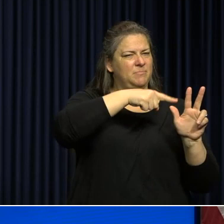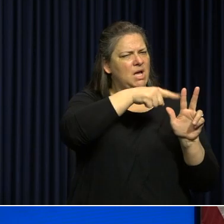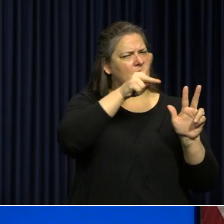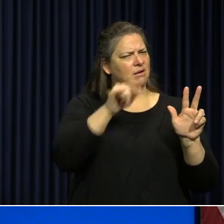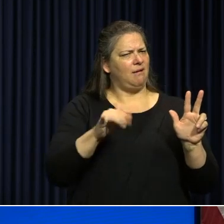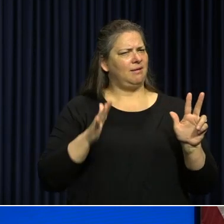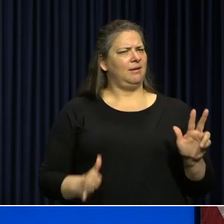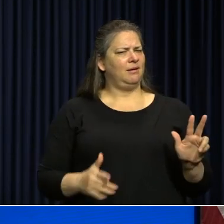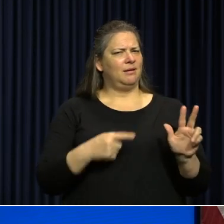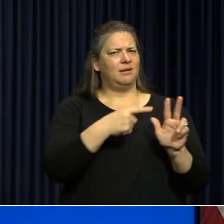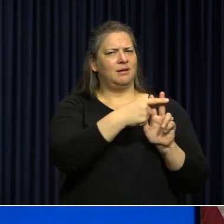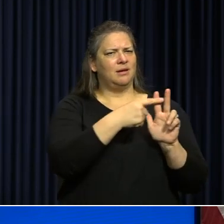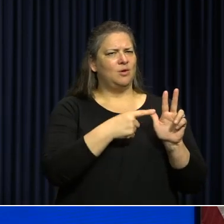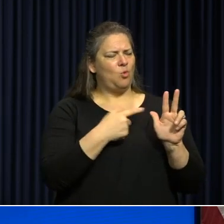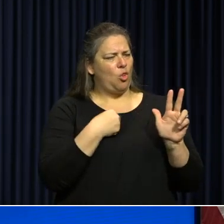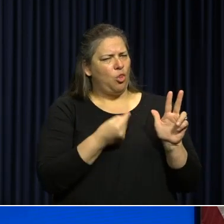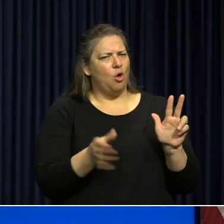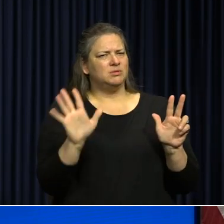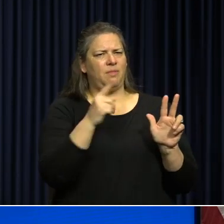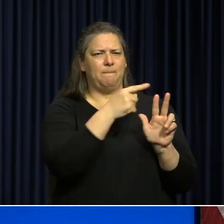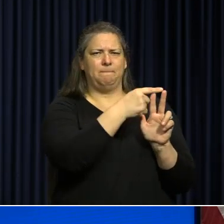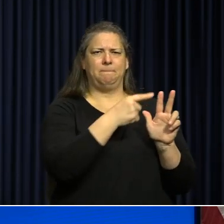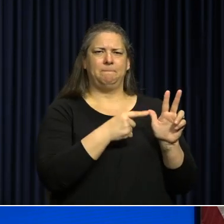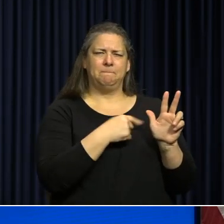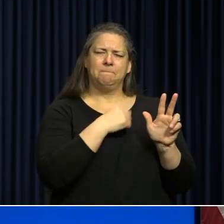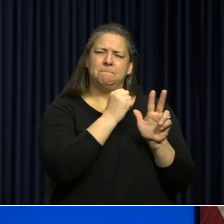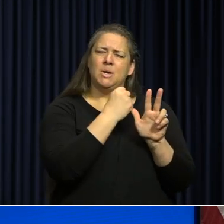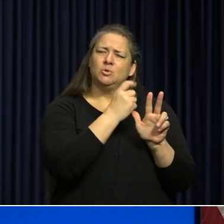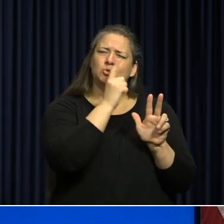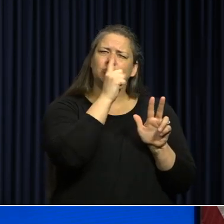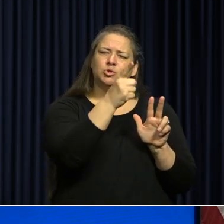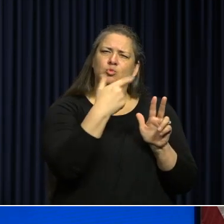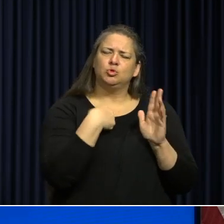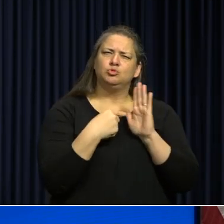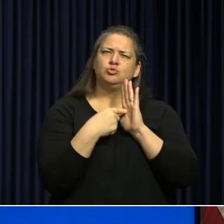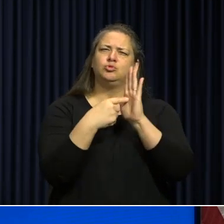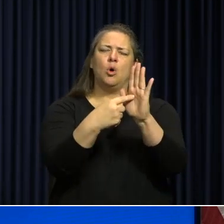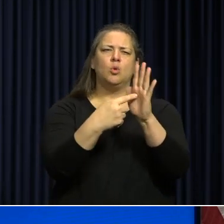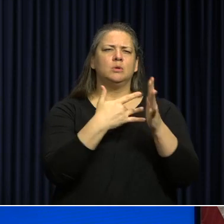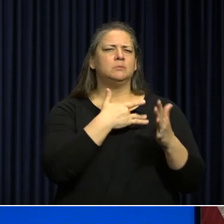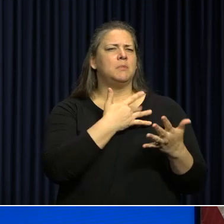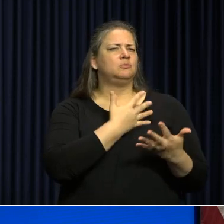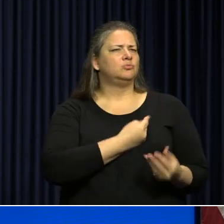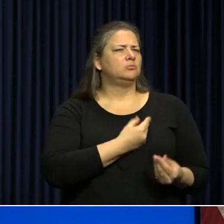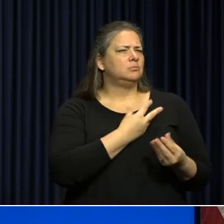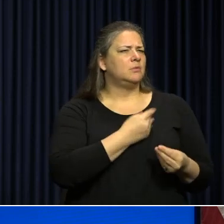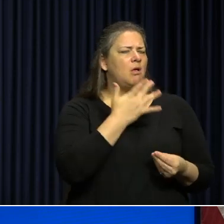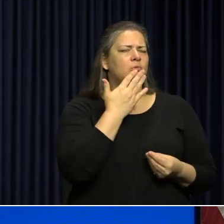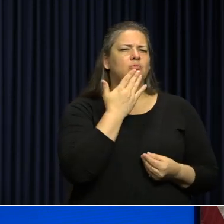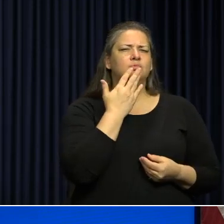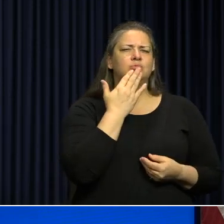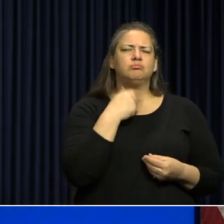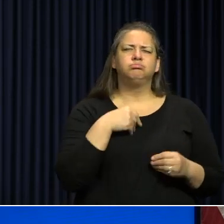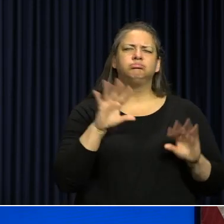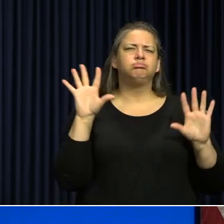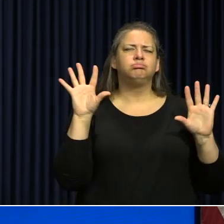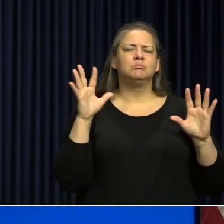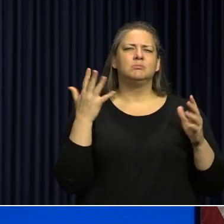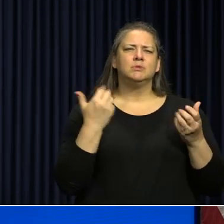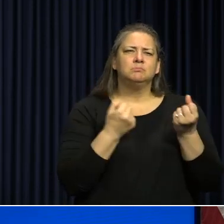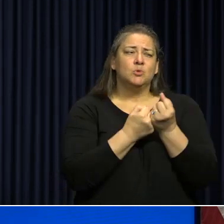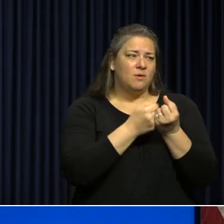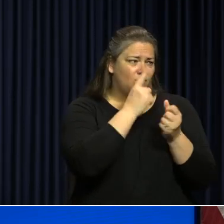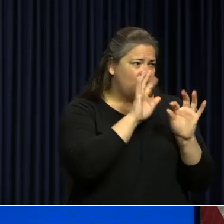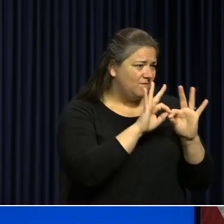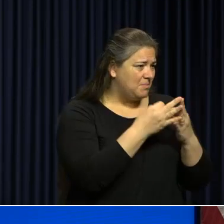lost, and we need to make sure that we are showing that color of compassion and that we are there for those families that can't